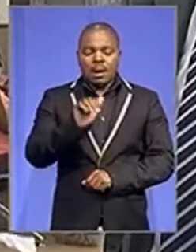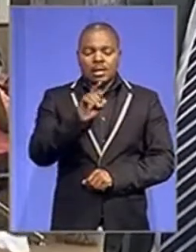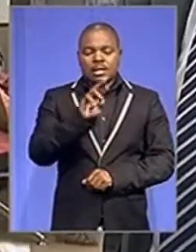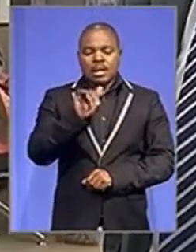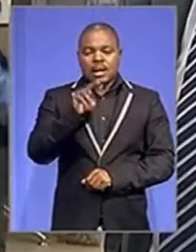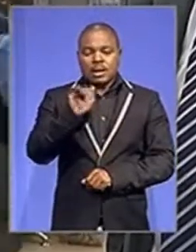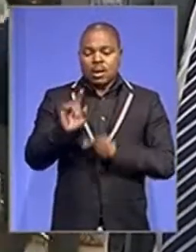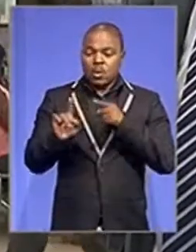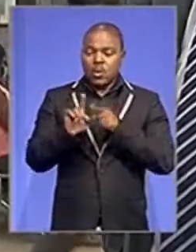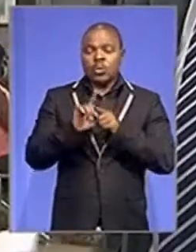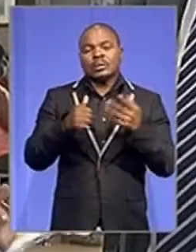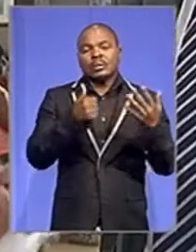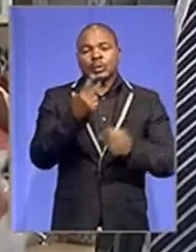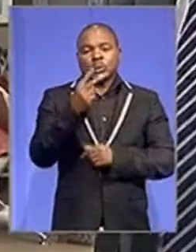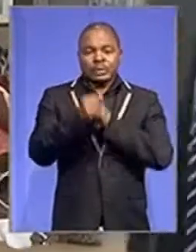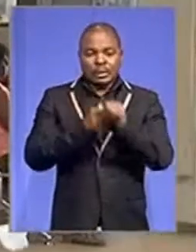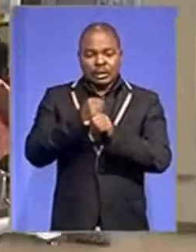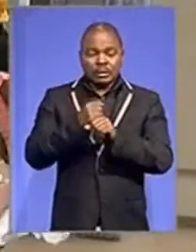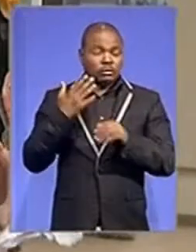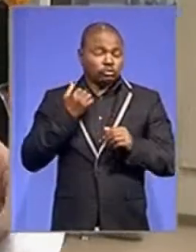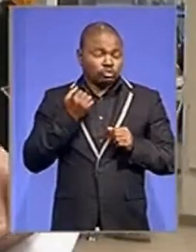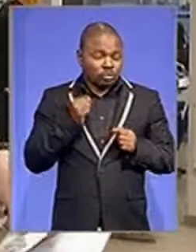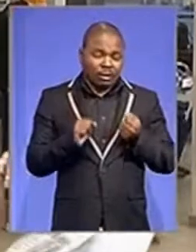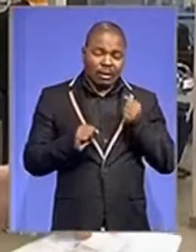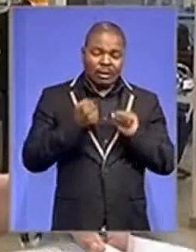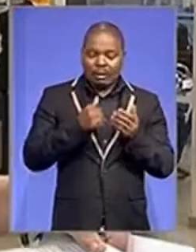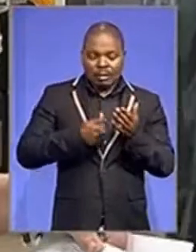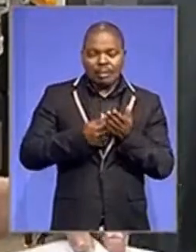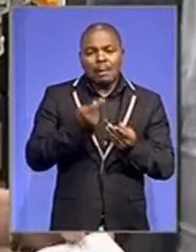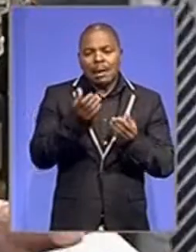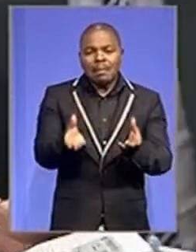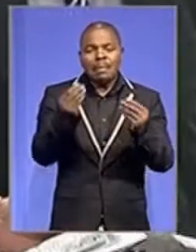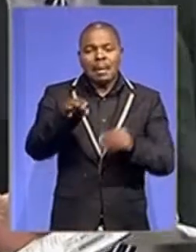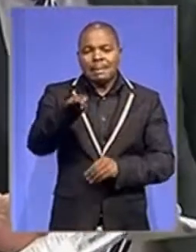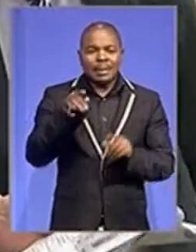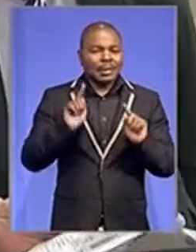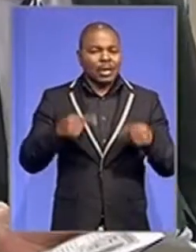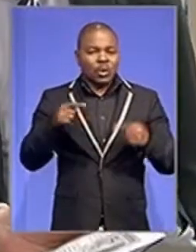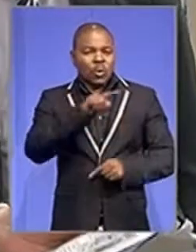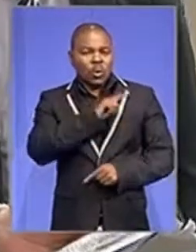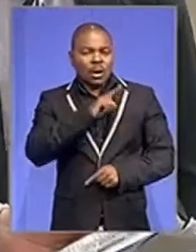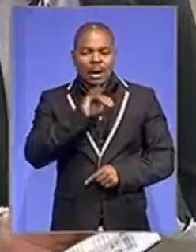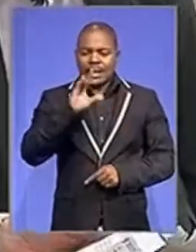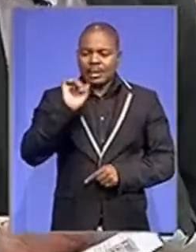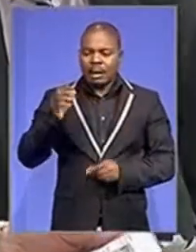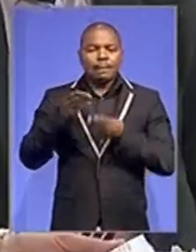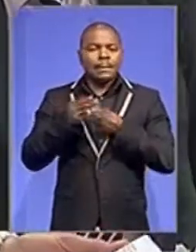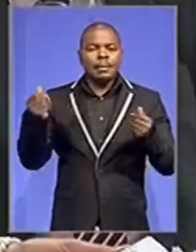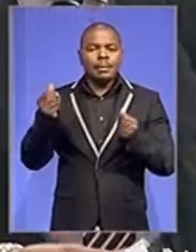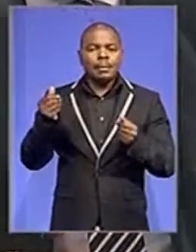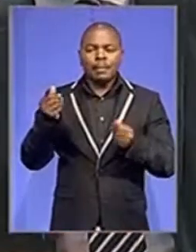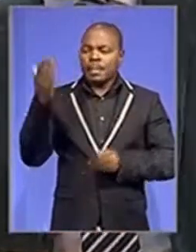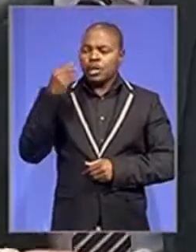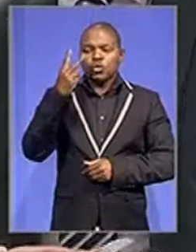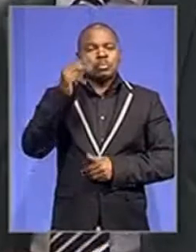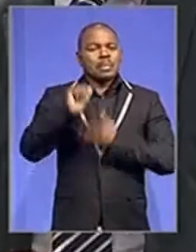le 62 o ntse sokola go bona madi a gagwe kwa bankeng morago ga go timela ga lekwalo itshupo la gagwe dikgwedi di le